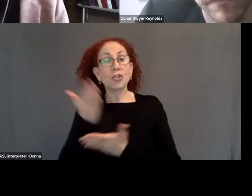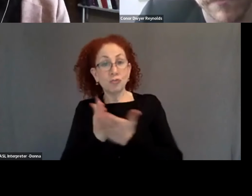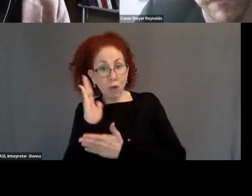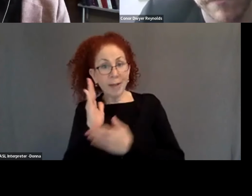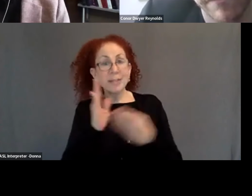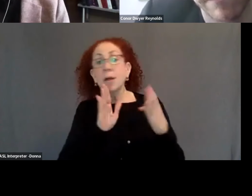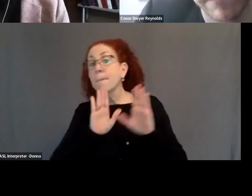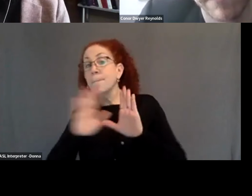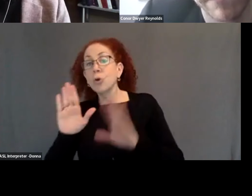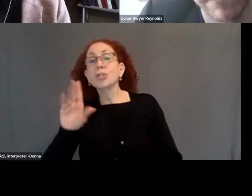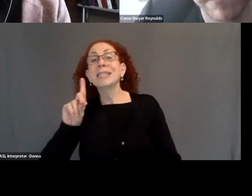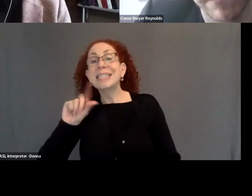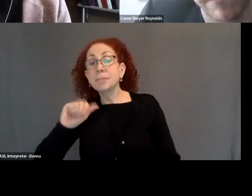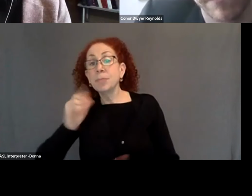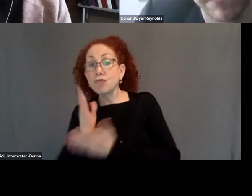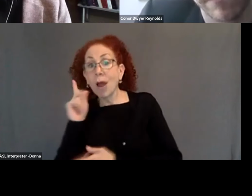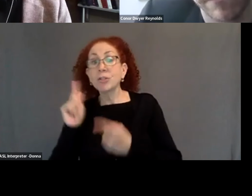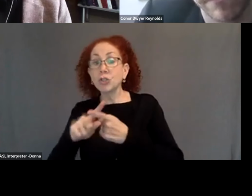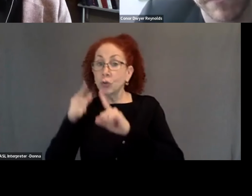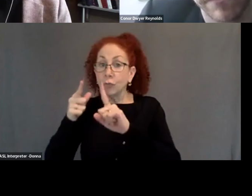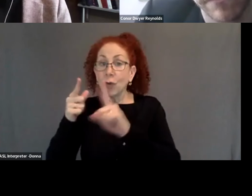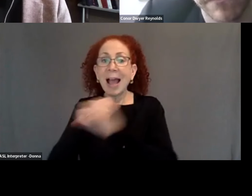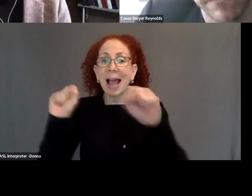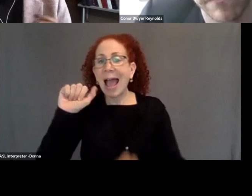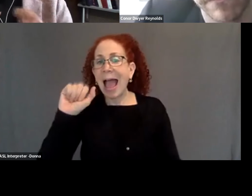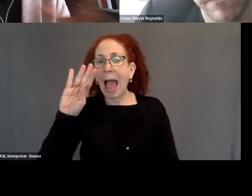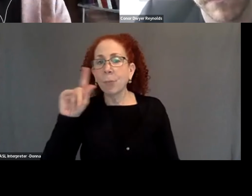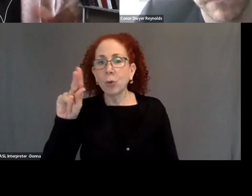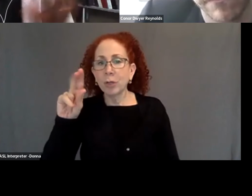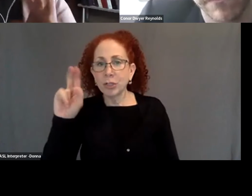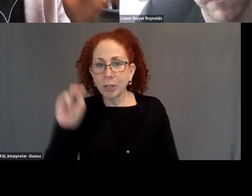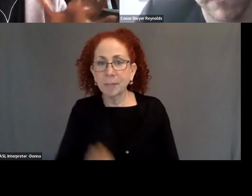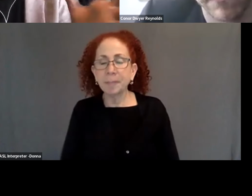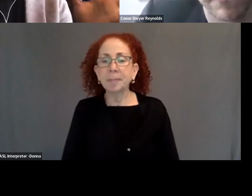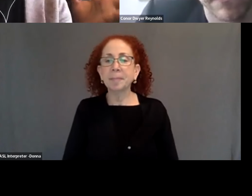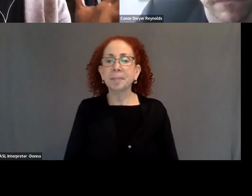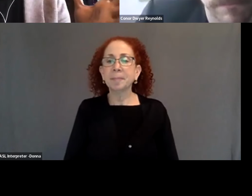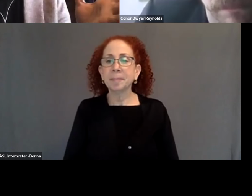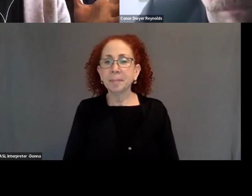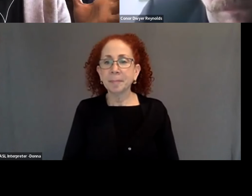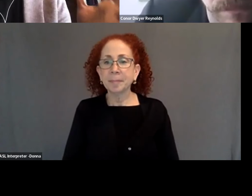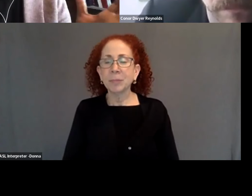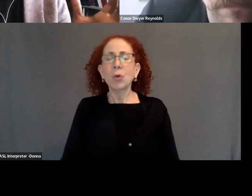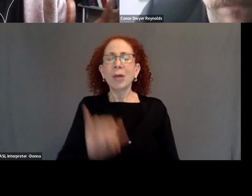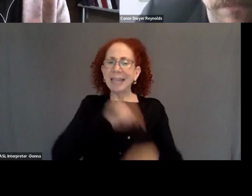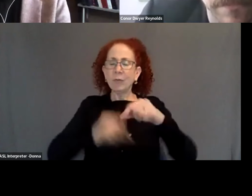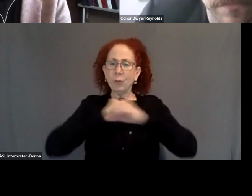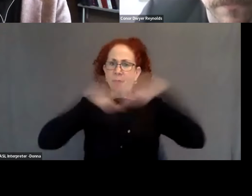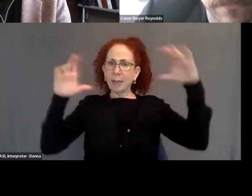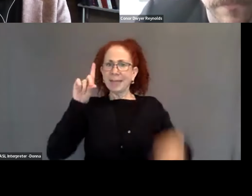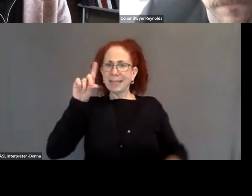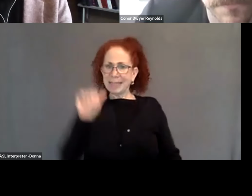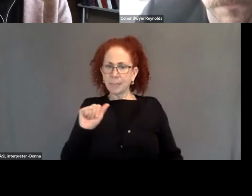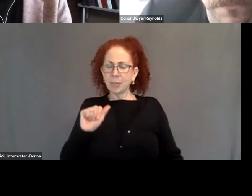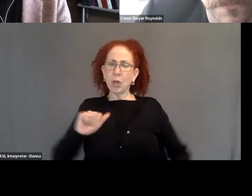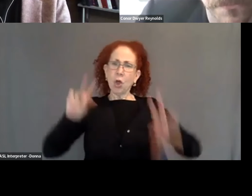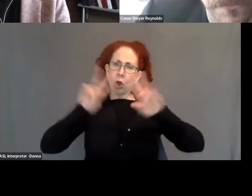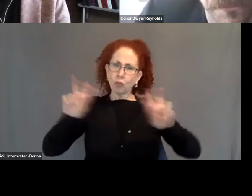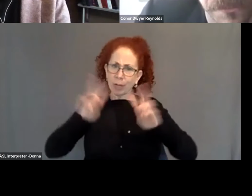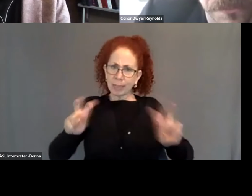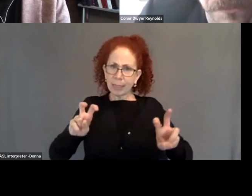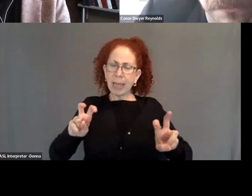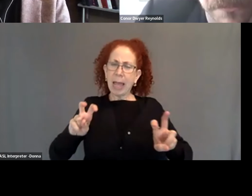of abolition. And so I think that if we think about kind of disability critically, and we're moving